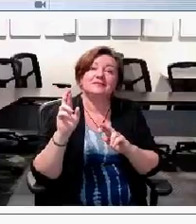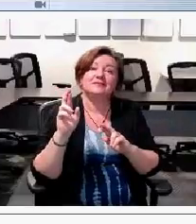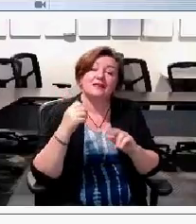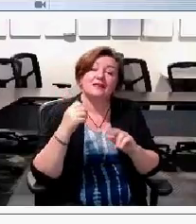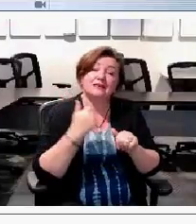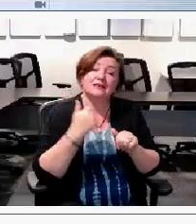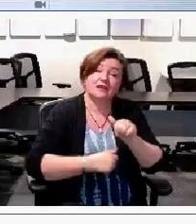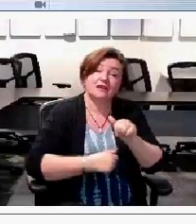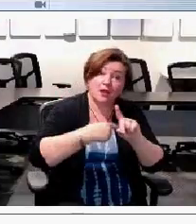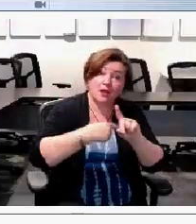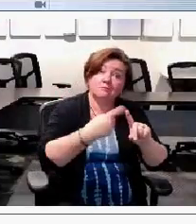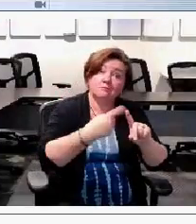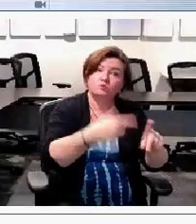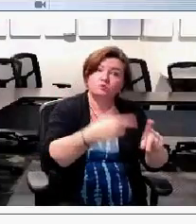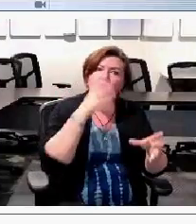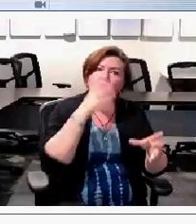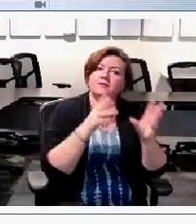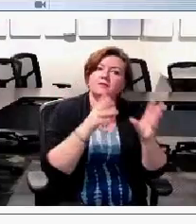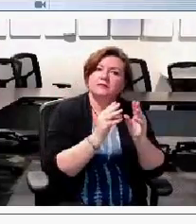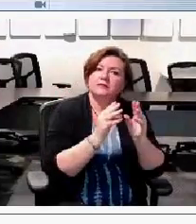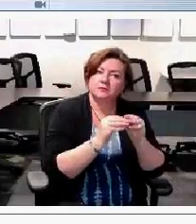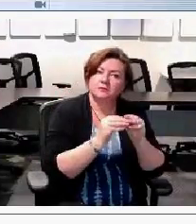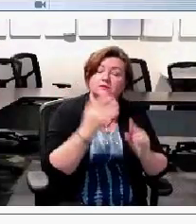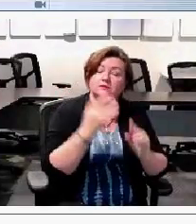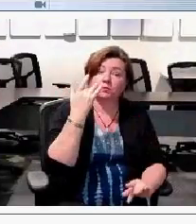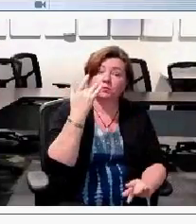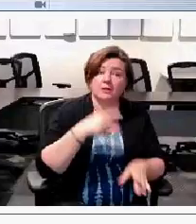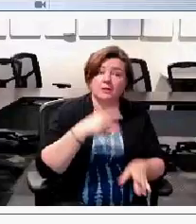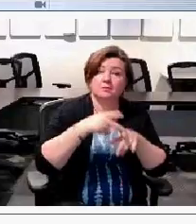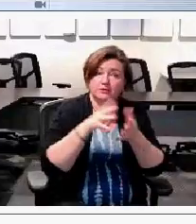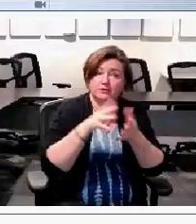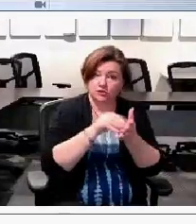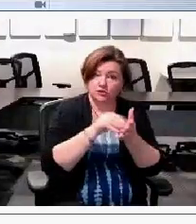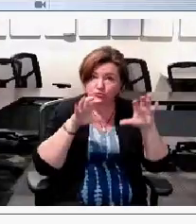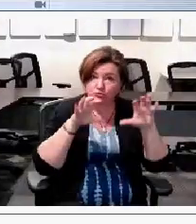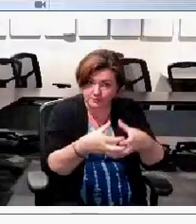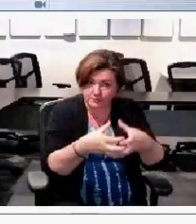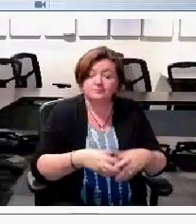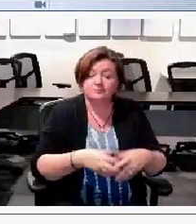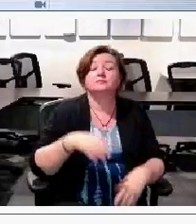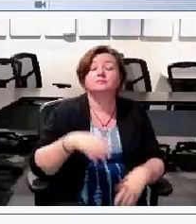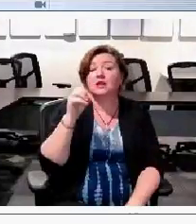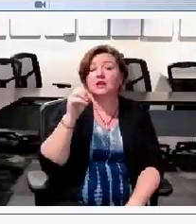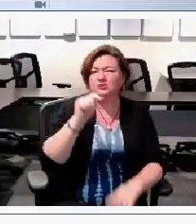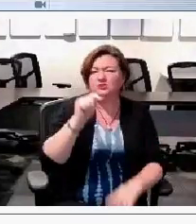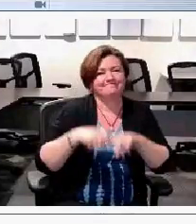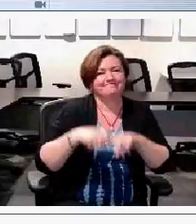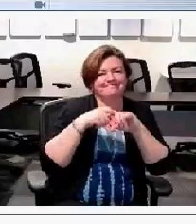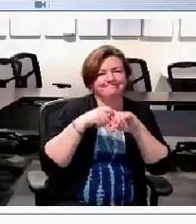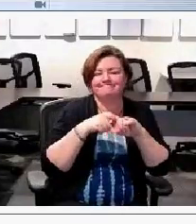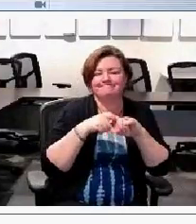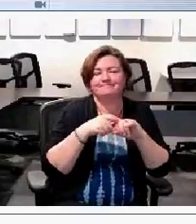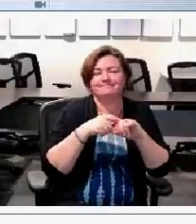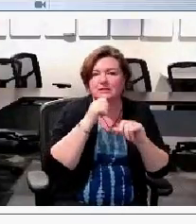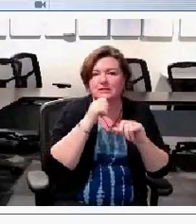Each having one of these kind of meetings where we have a professional learning group, except for in October. In October,